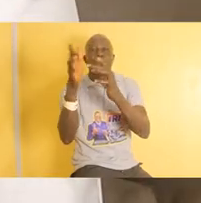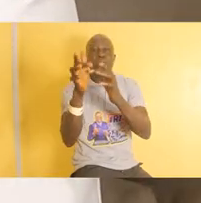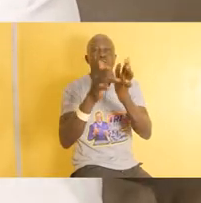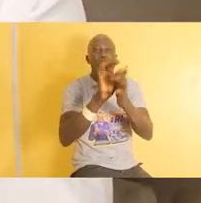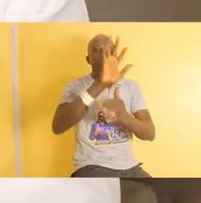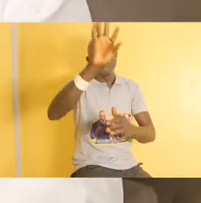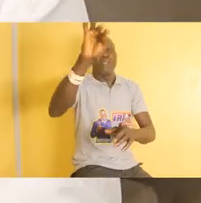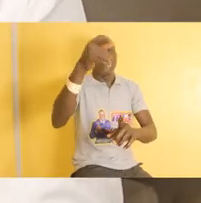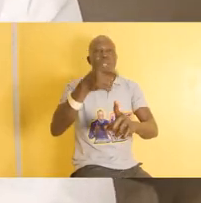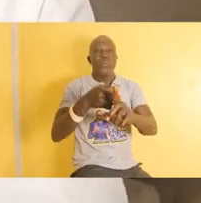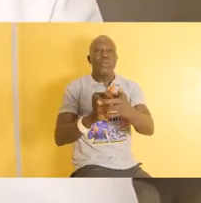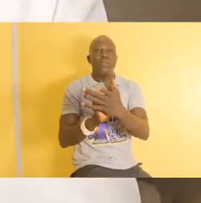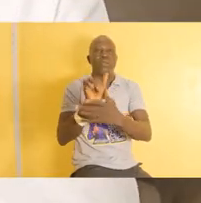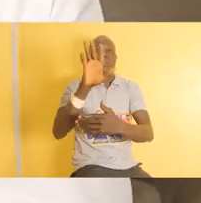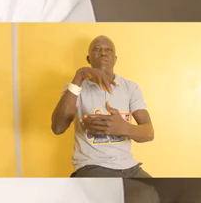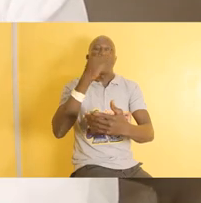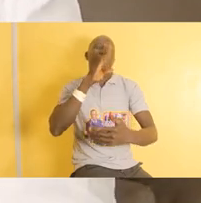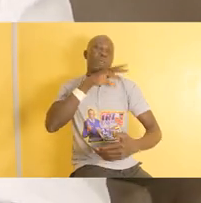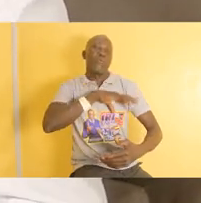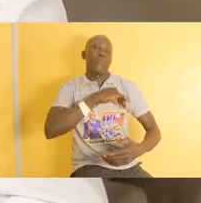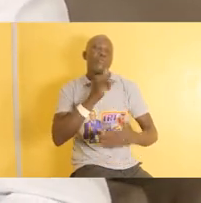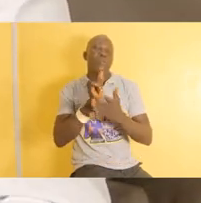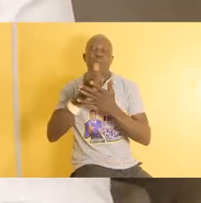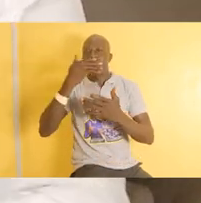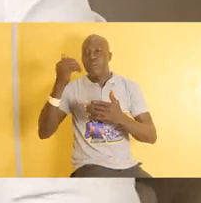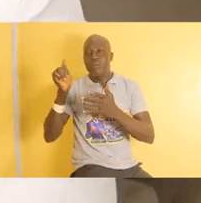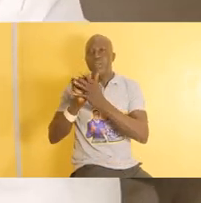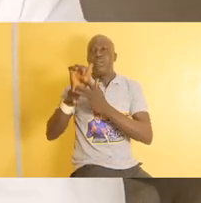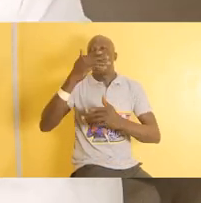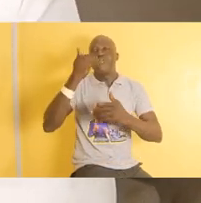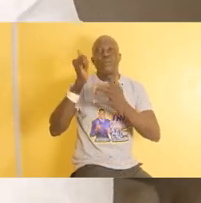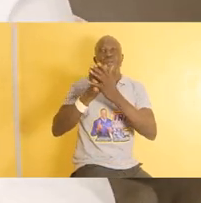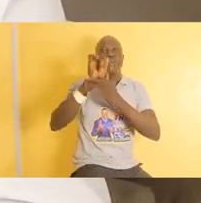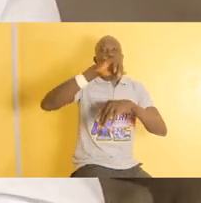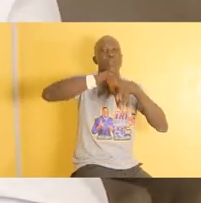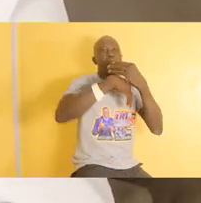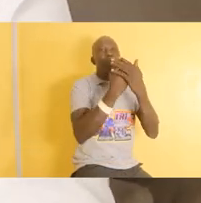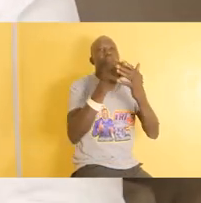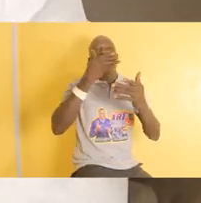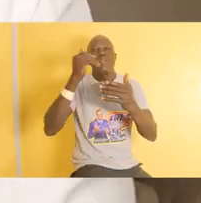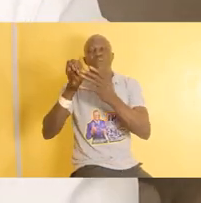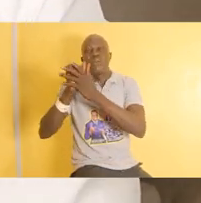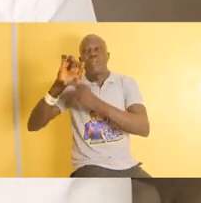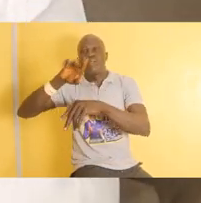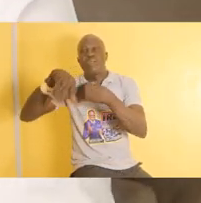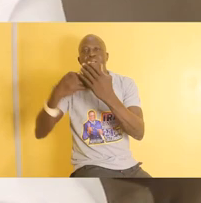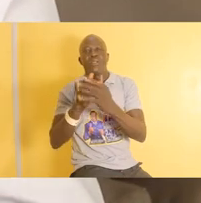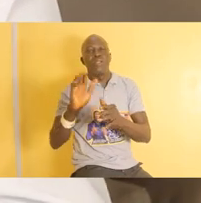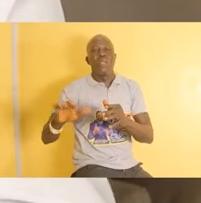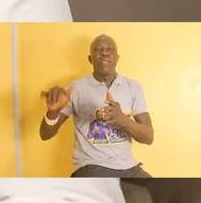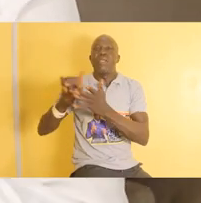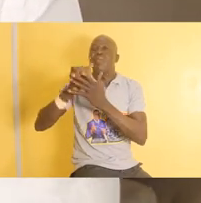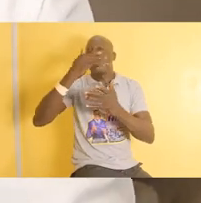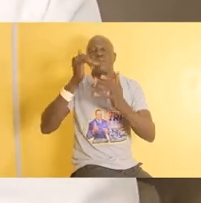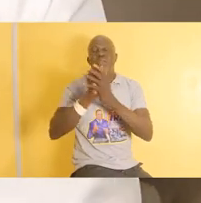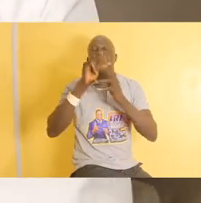Amen. Oṣù kẹsàn-án yìí máa san. This ninth month will be better for you. A san sówó. It will be better for you in riches. A san sọmọ. It will be better for you in children. A san